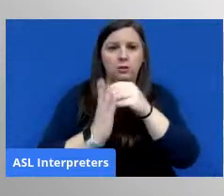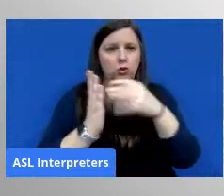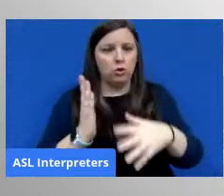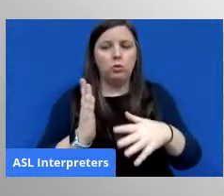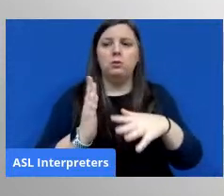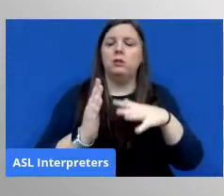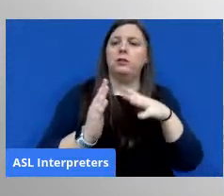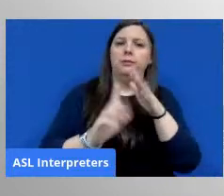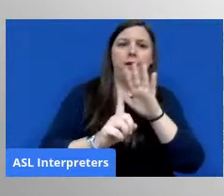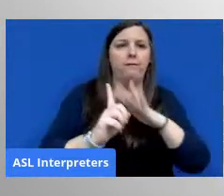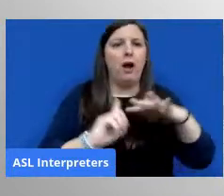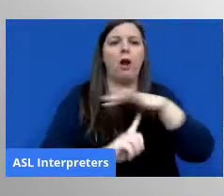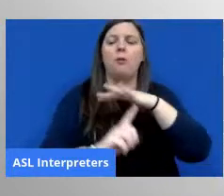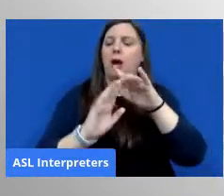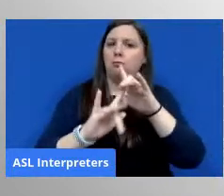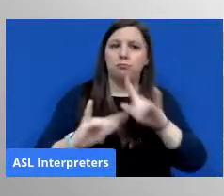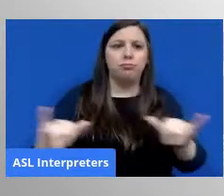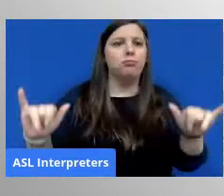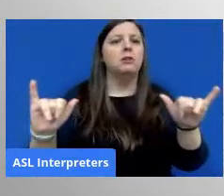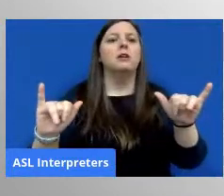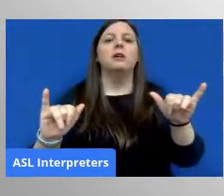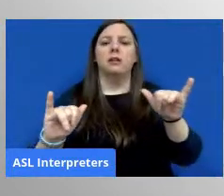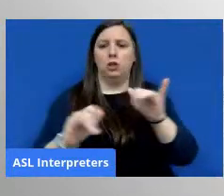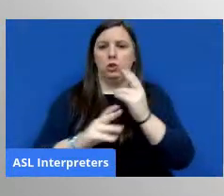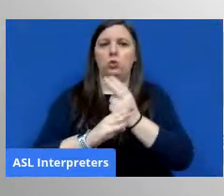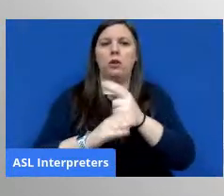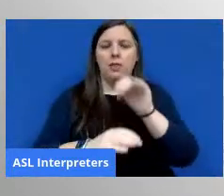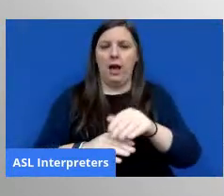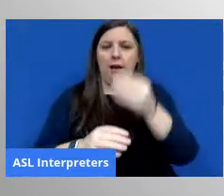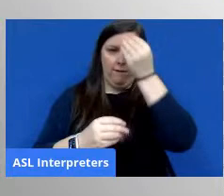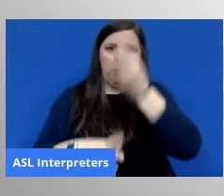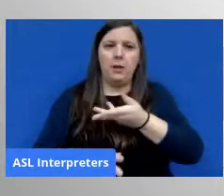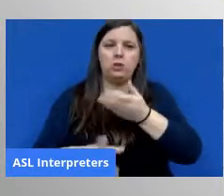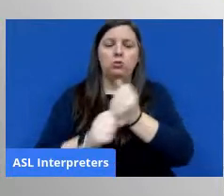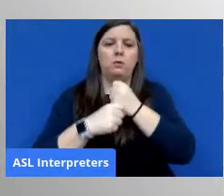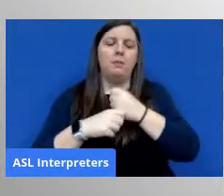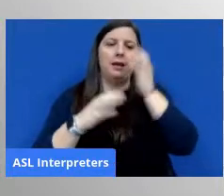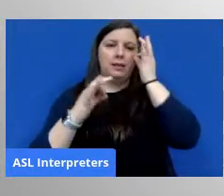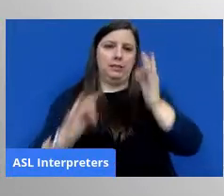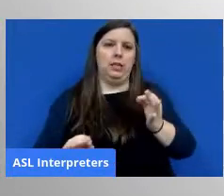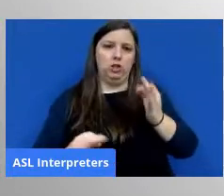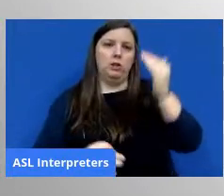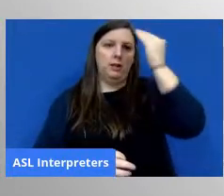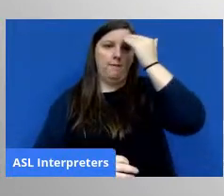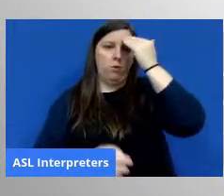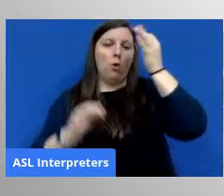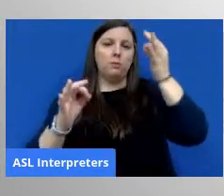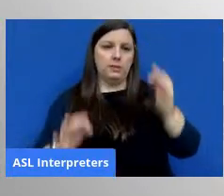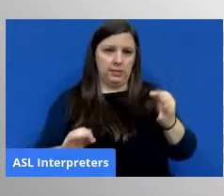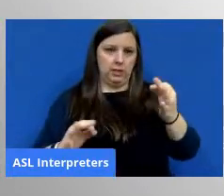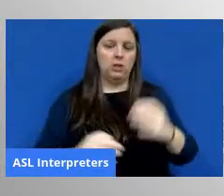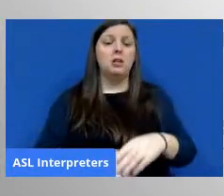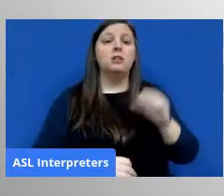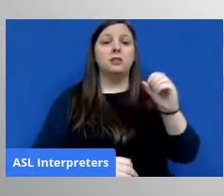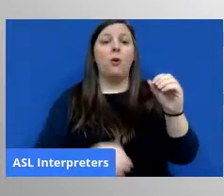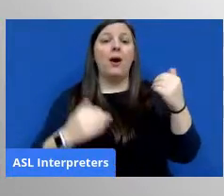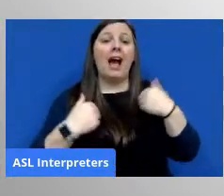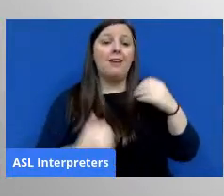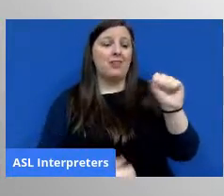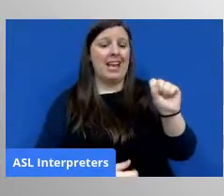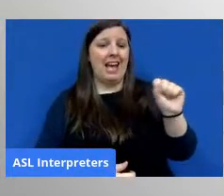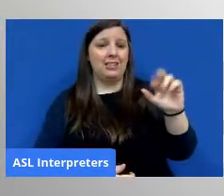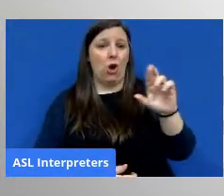engaging the police, unless it is something that's very egregious in nature. So having an SRO present does not negate